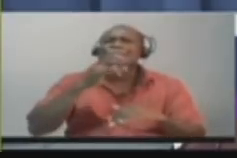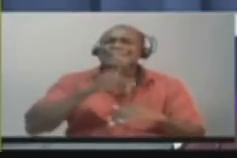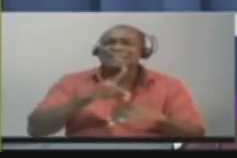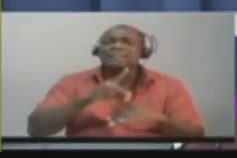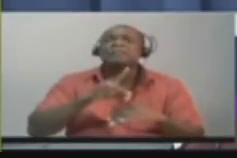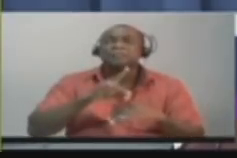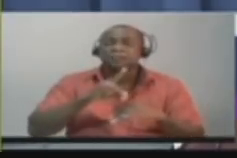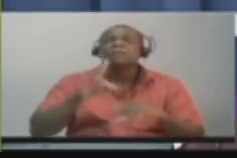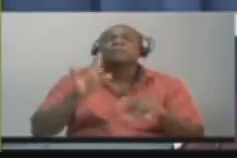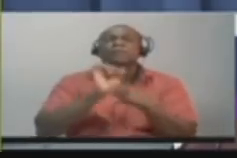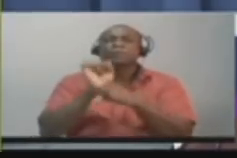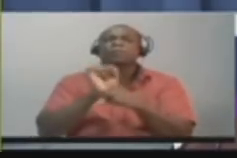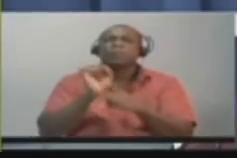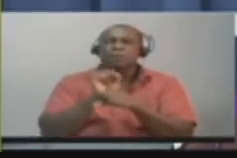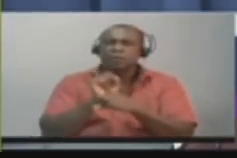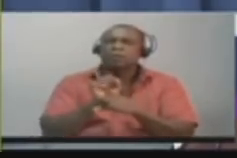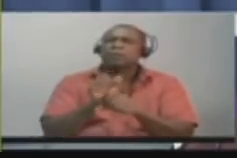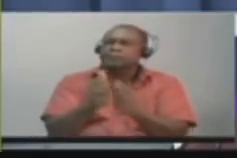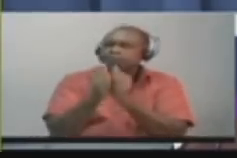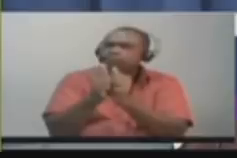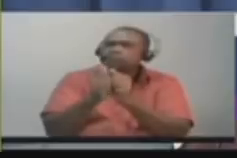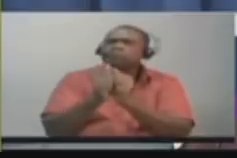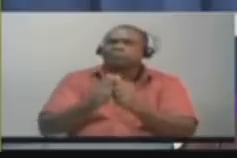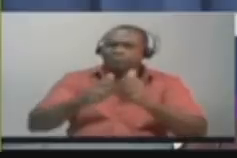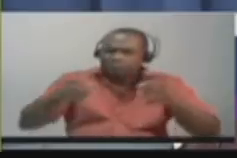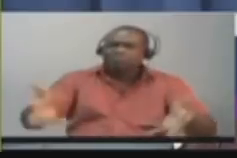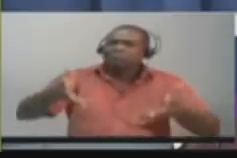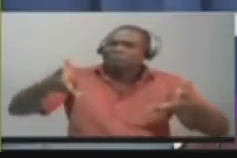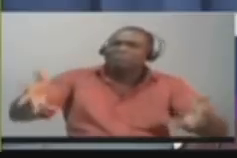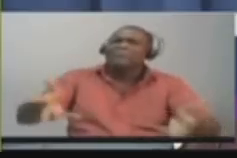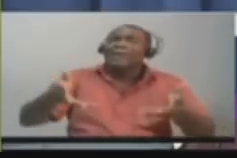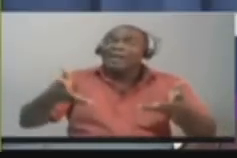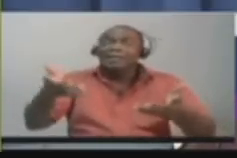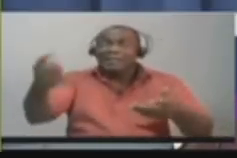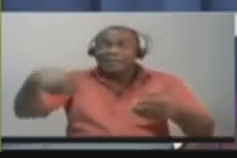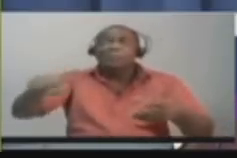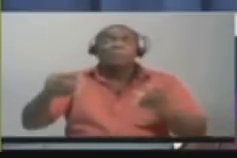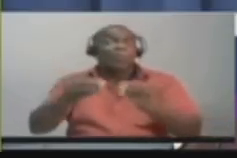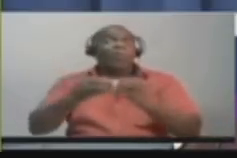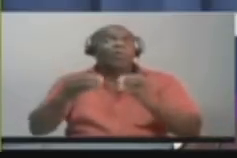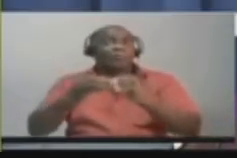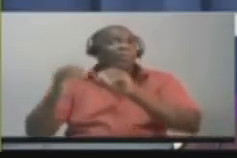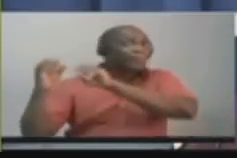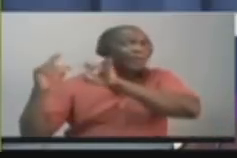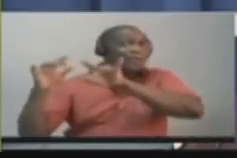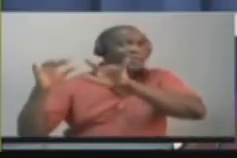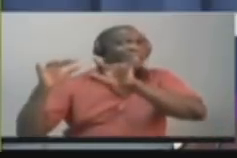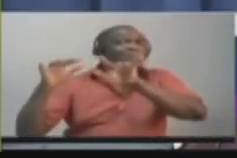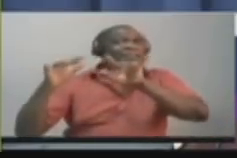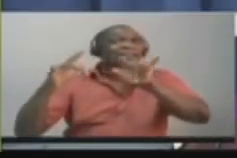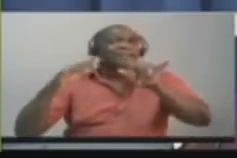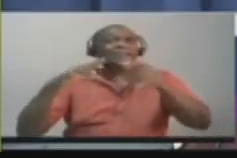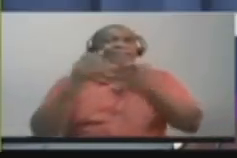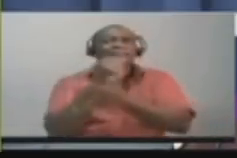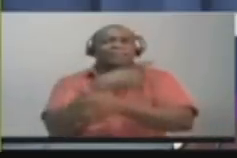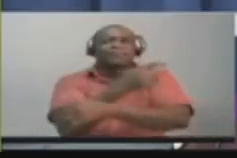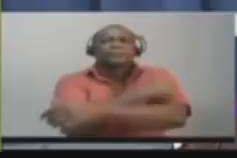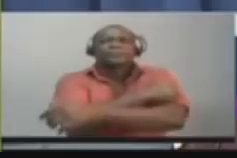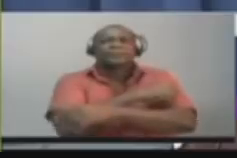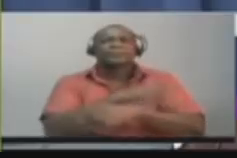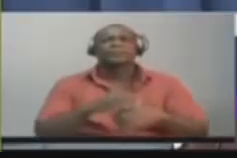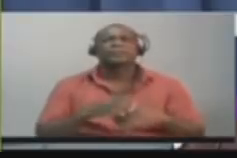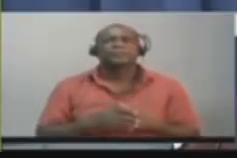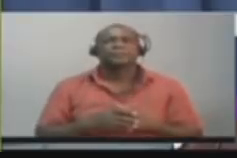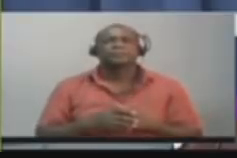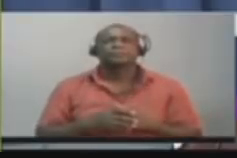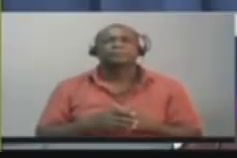out more and more, for which I am grateful. I'm grateful for their service. I am now grateful for their leadership. But I don't have the